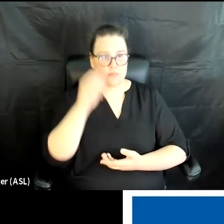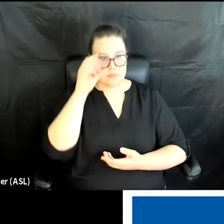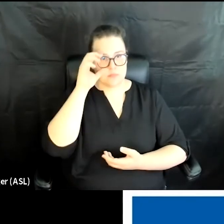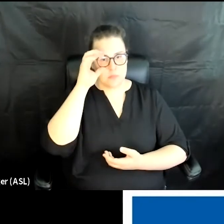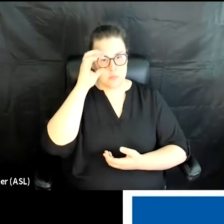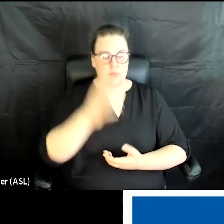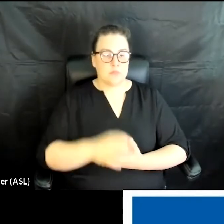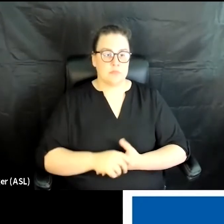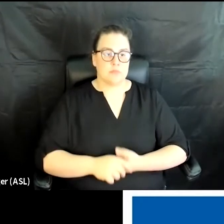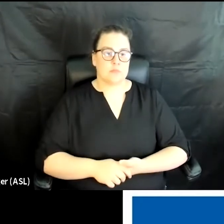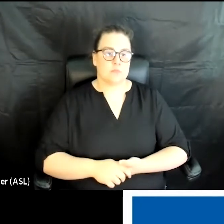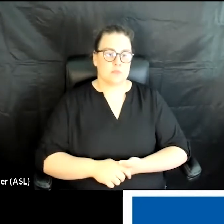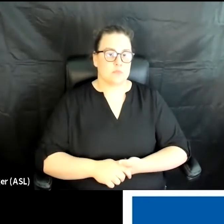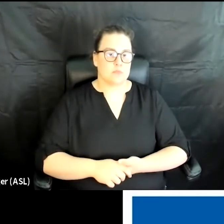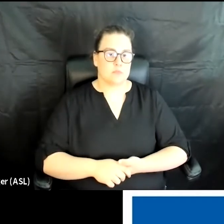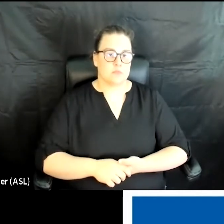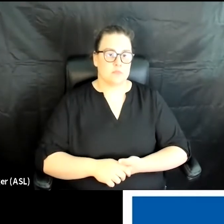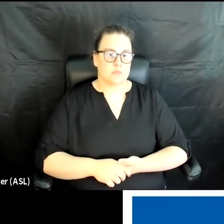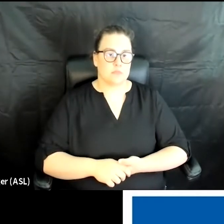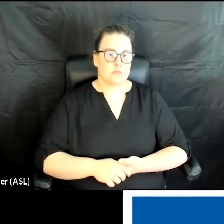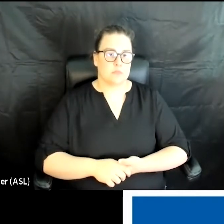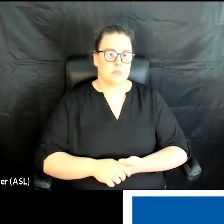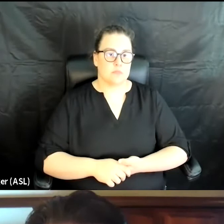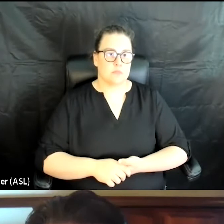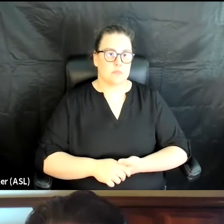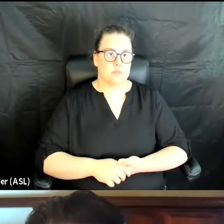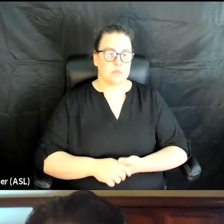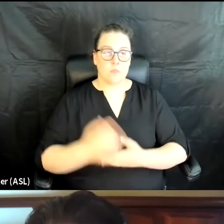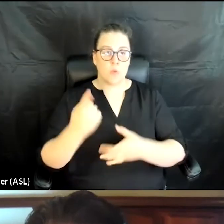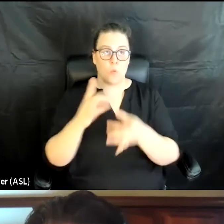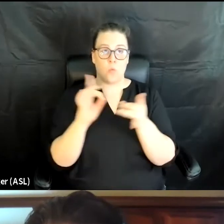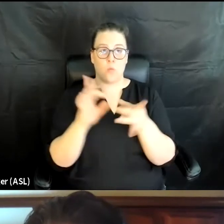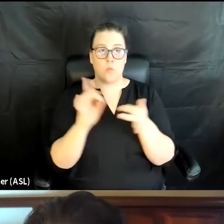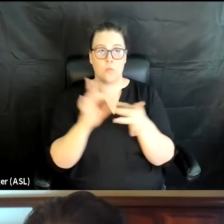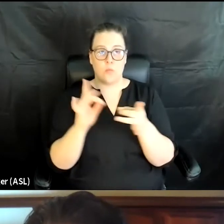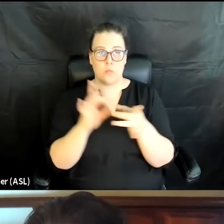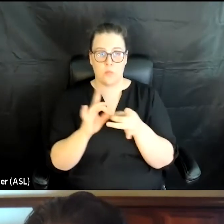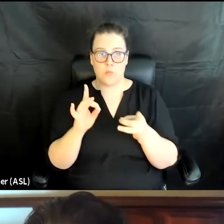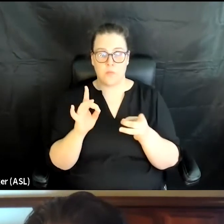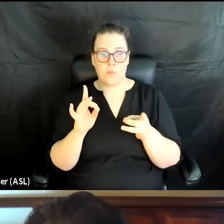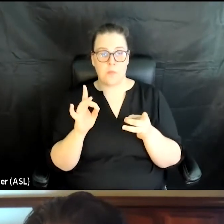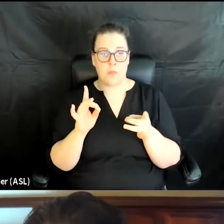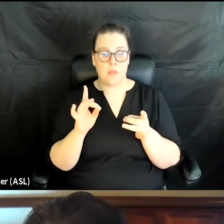Let's see. So we had a comment here